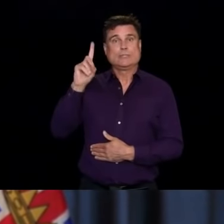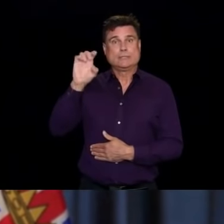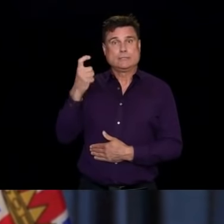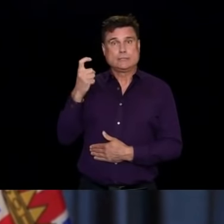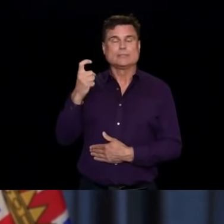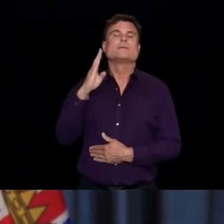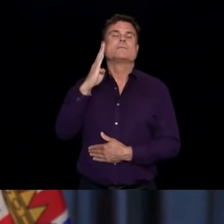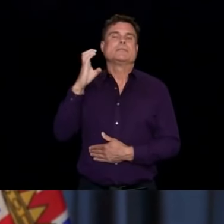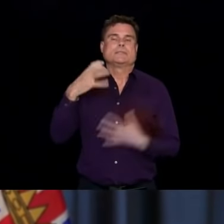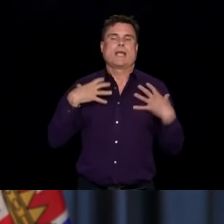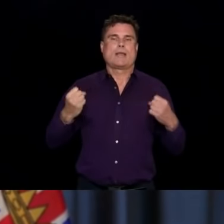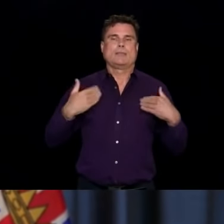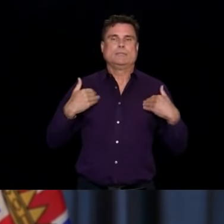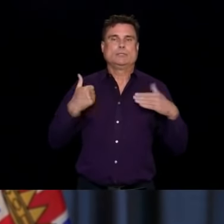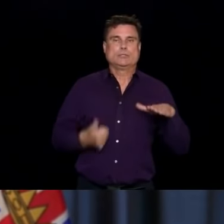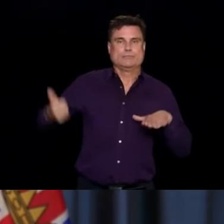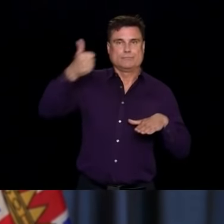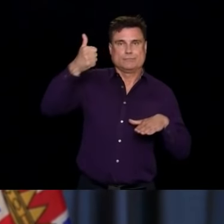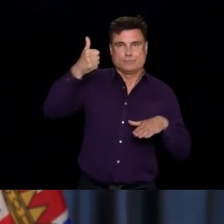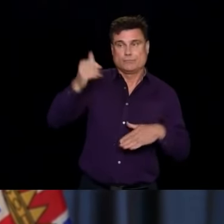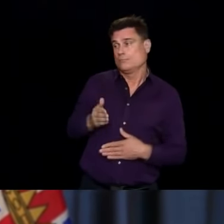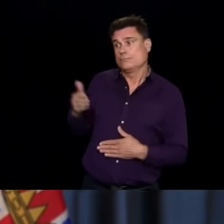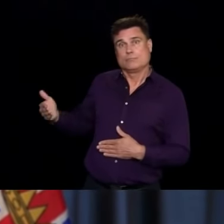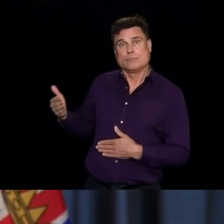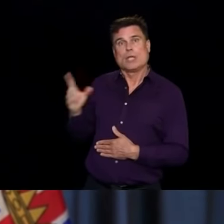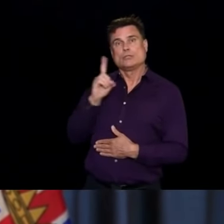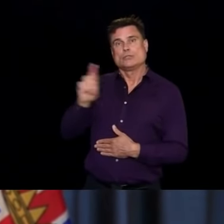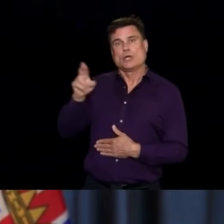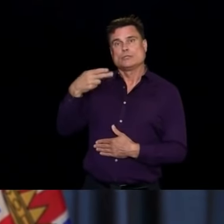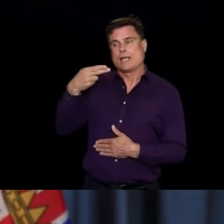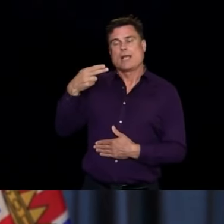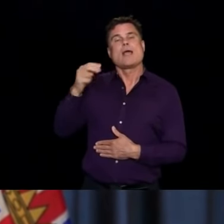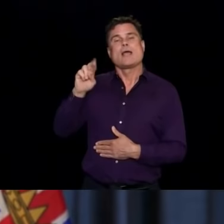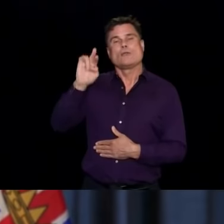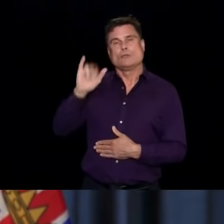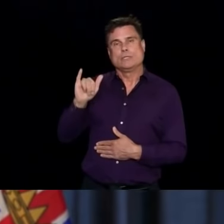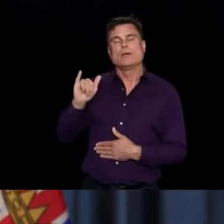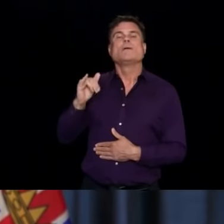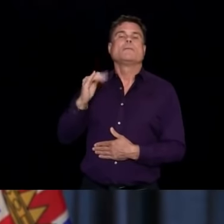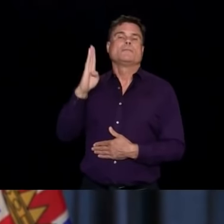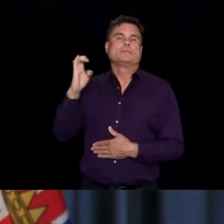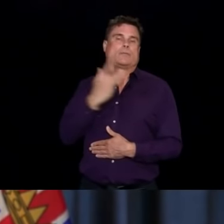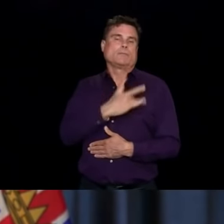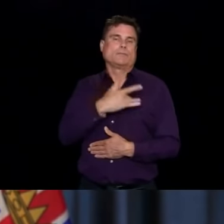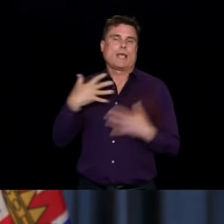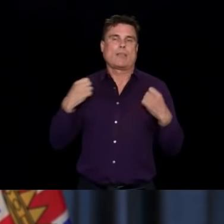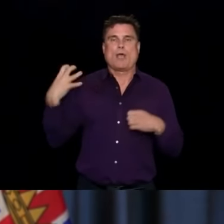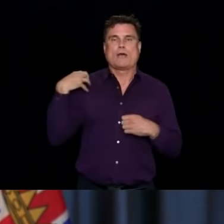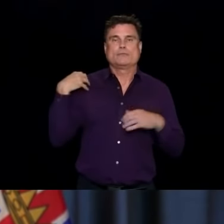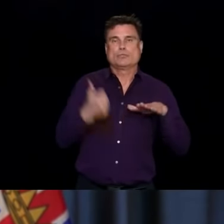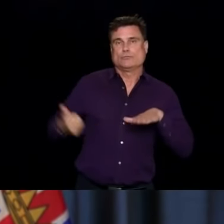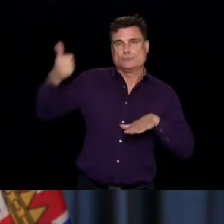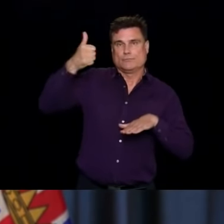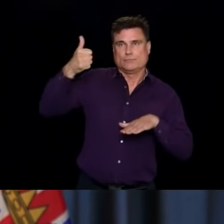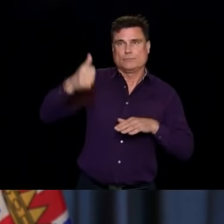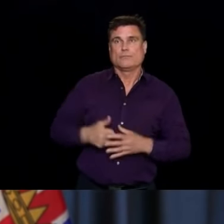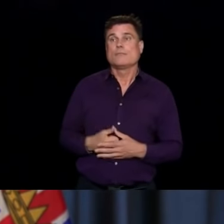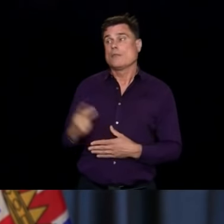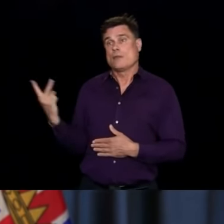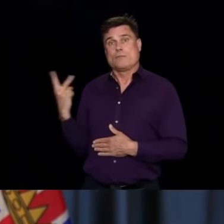Good afternoon. My name is Adrian Dix. I'm BC's Minister of Health. To my right is Dr. Bonnie Henry, BC's Provincial Health Officer. This is